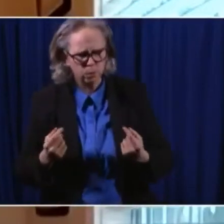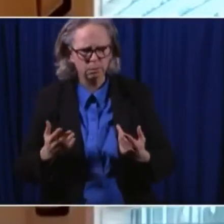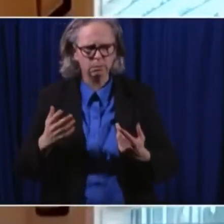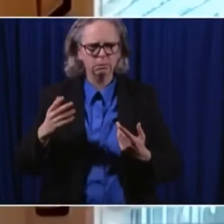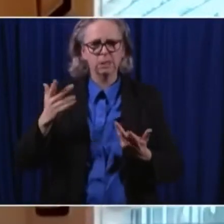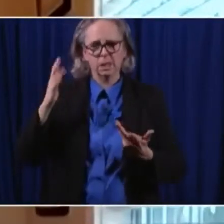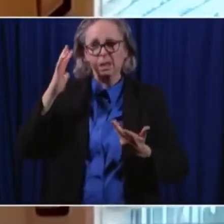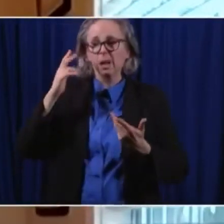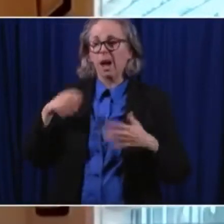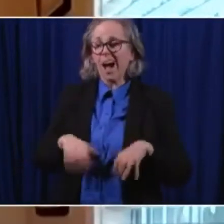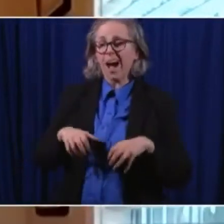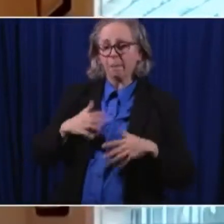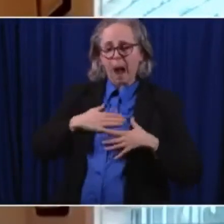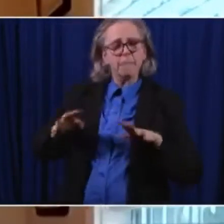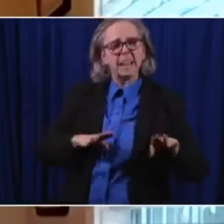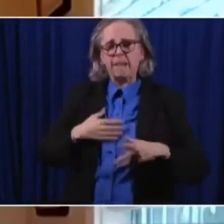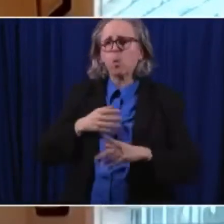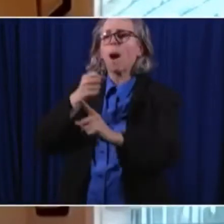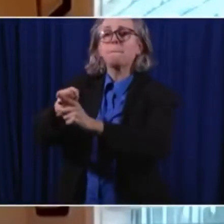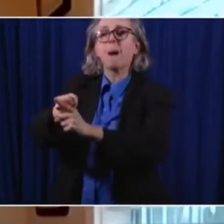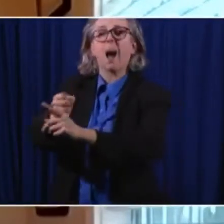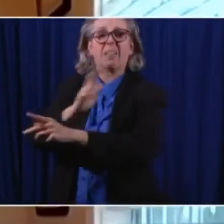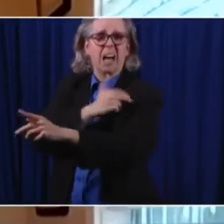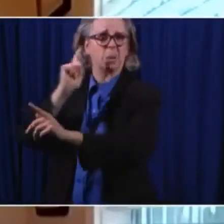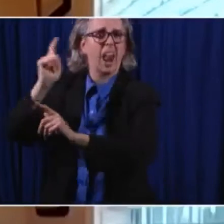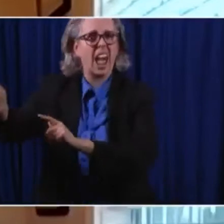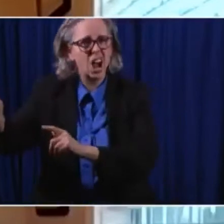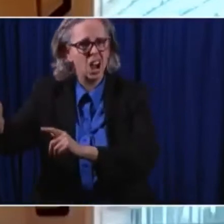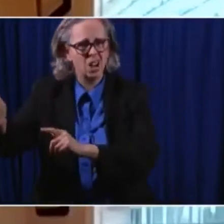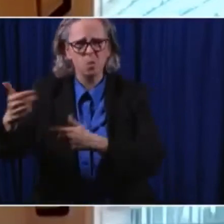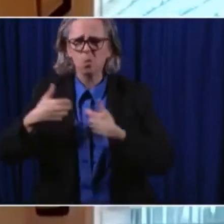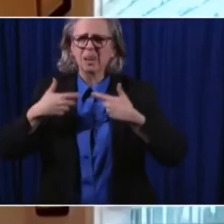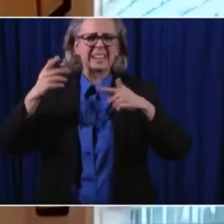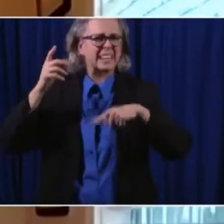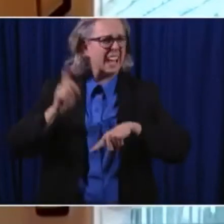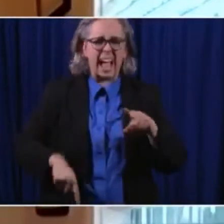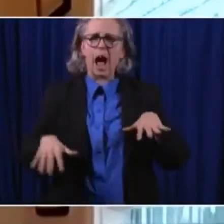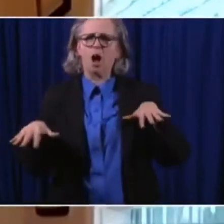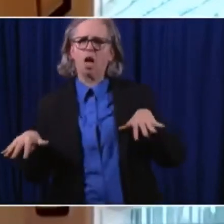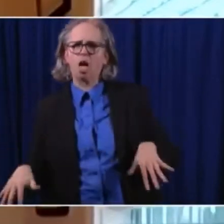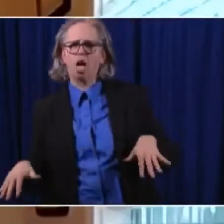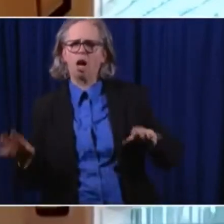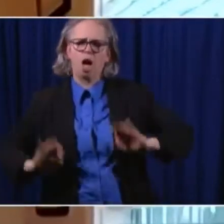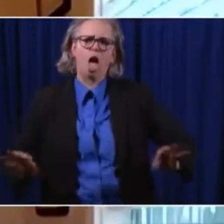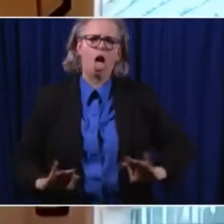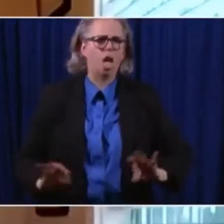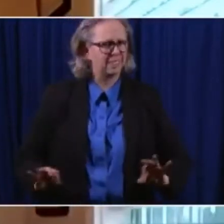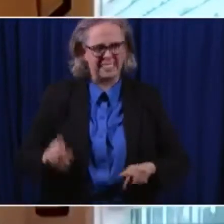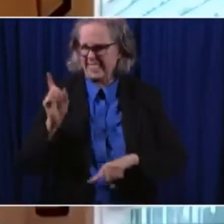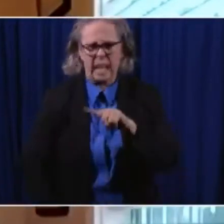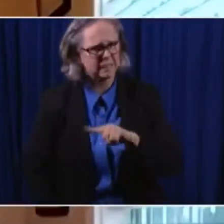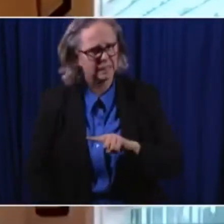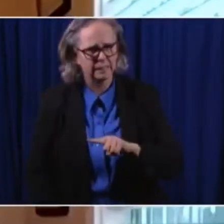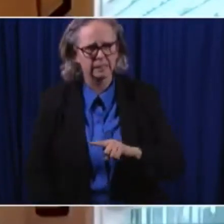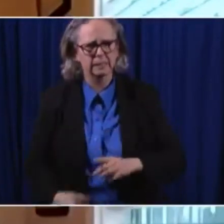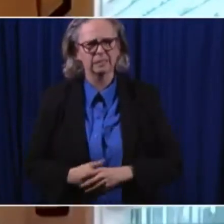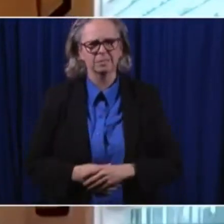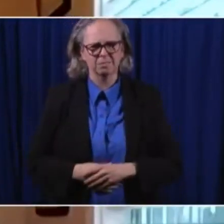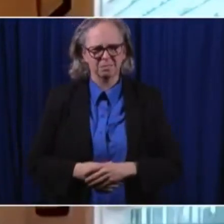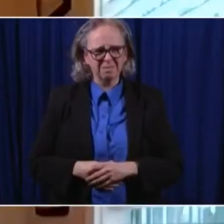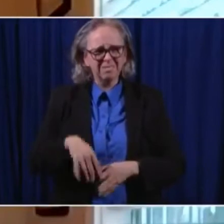be lulled into a sense of complacency as we move into this next 2-week period. So as we head into this, which is